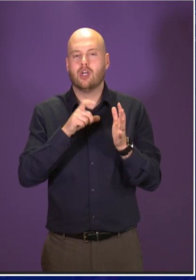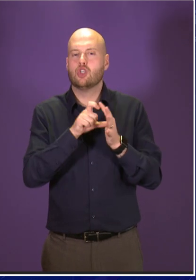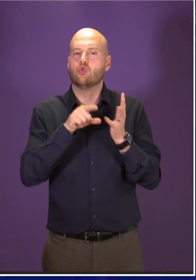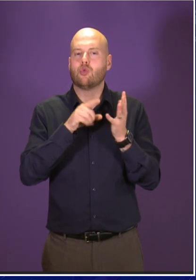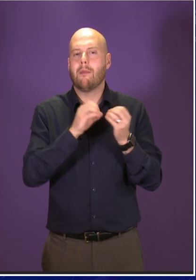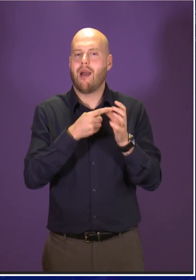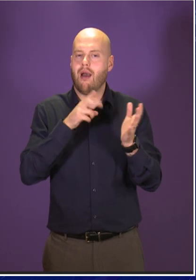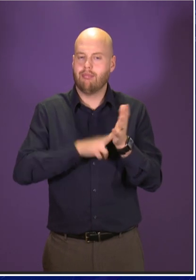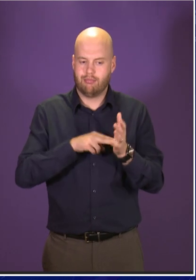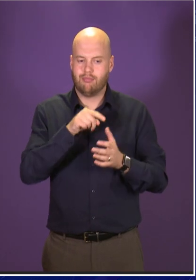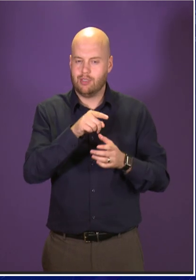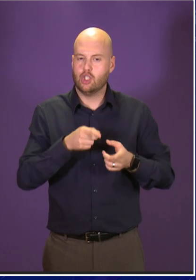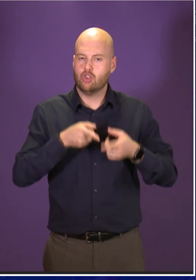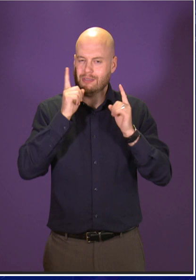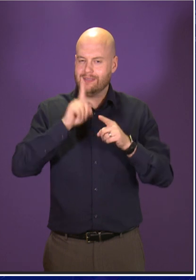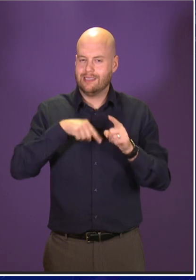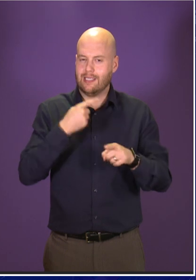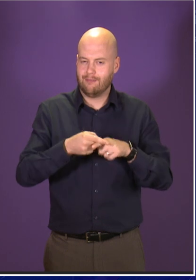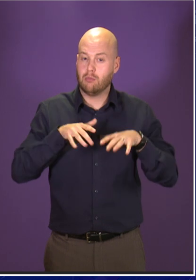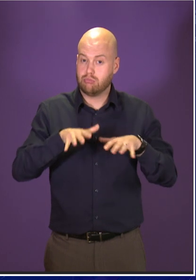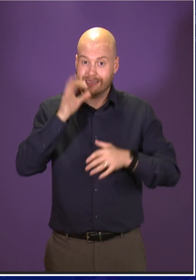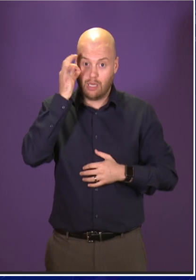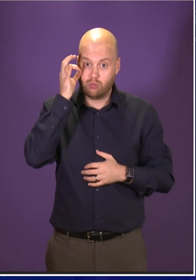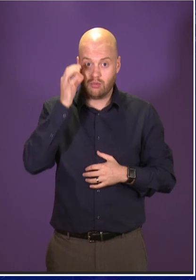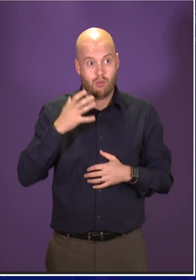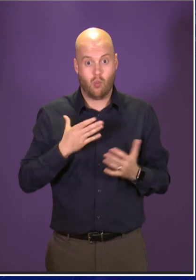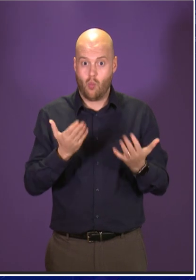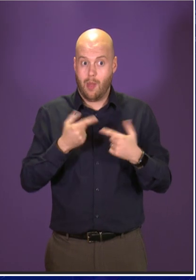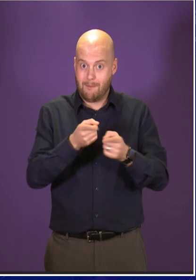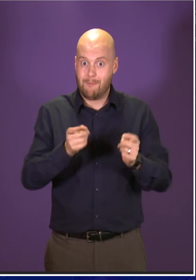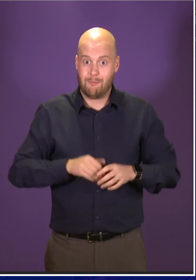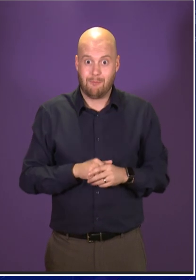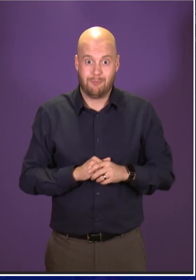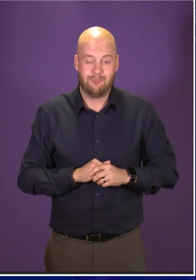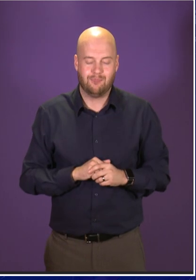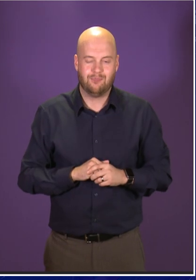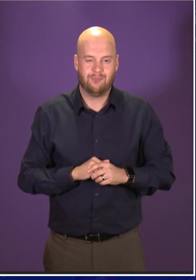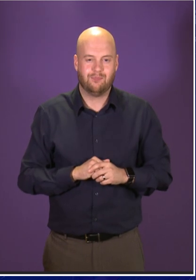British Council, to welcome guests here to the Edinburgh International Cultural Summit. Sir Kieran. Thank you,